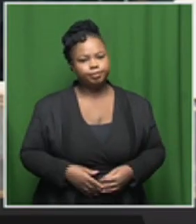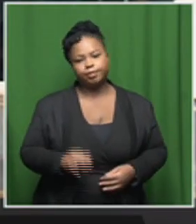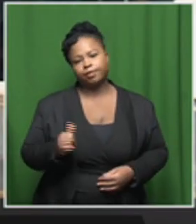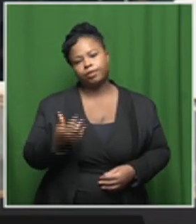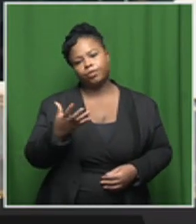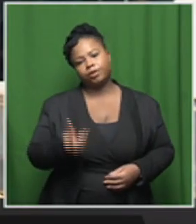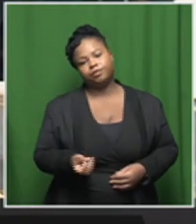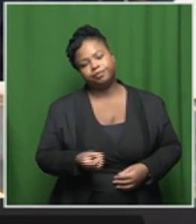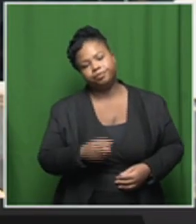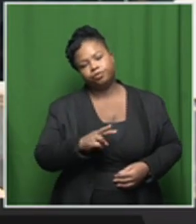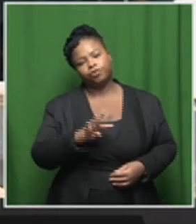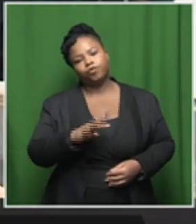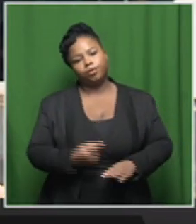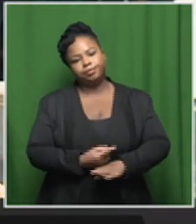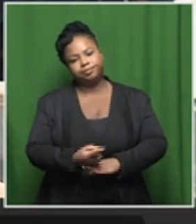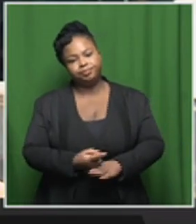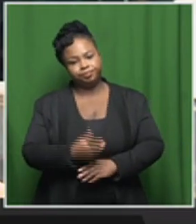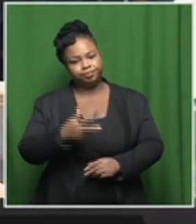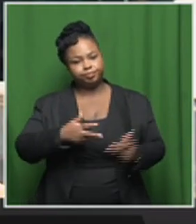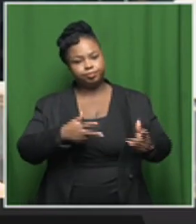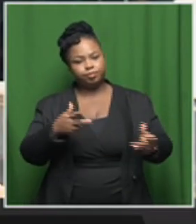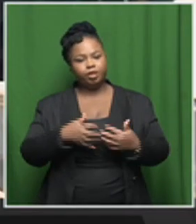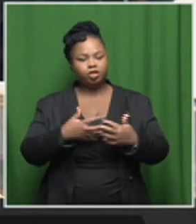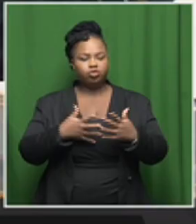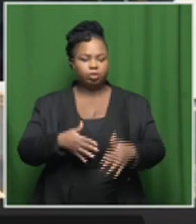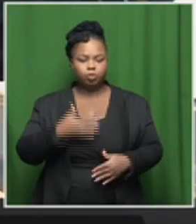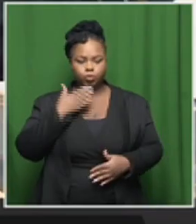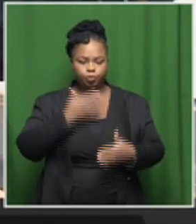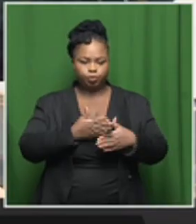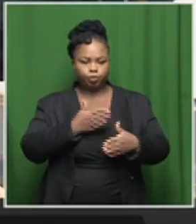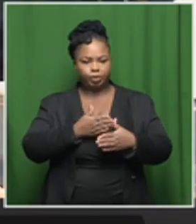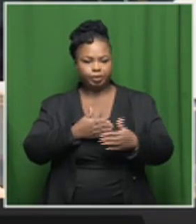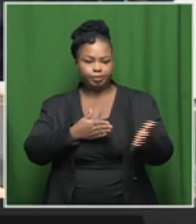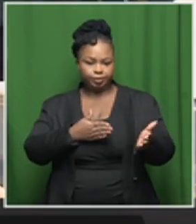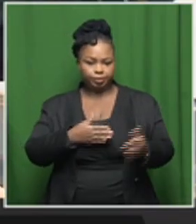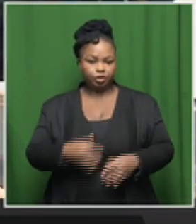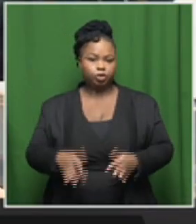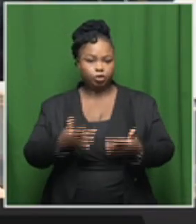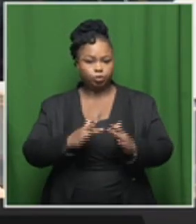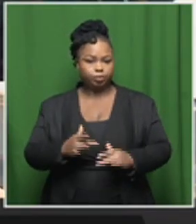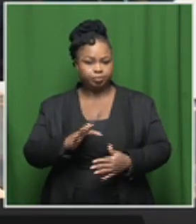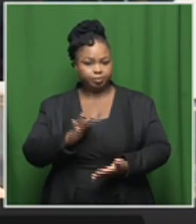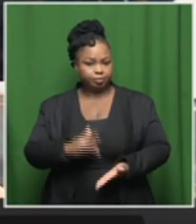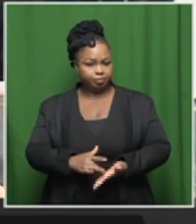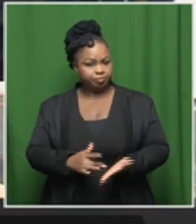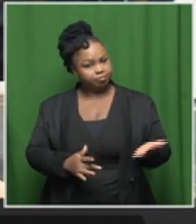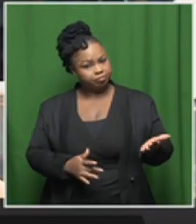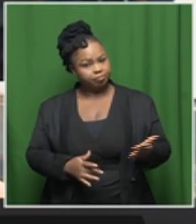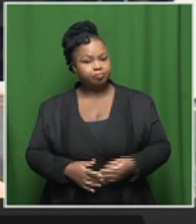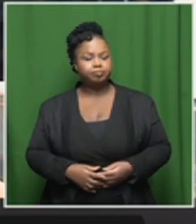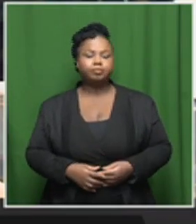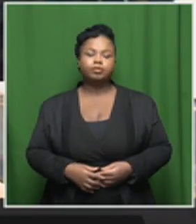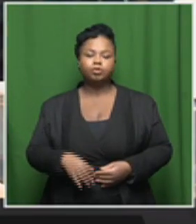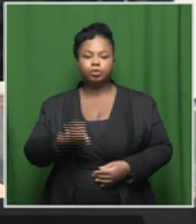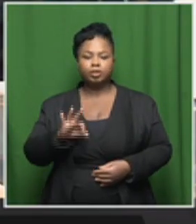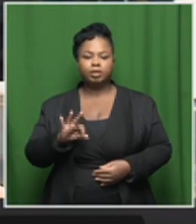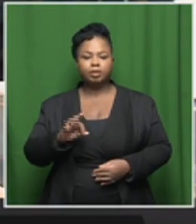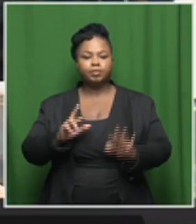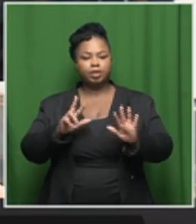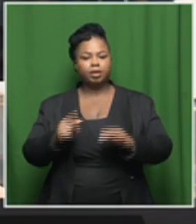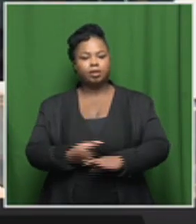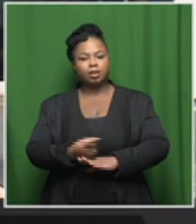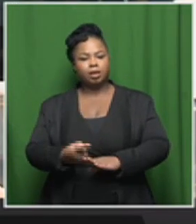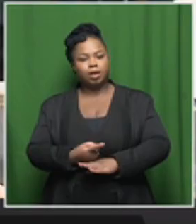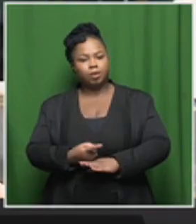have 24/7 very highly skilled engineers working in this network operations center that you're looking at. We have 3 8-hour shifts.